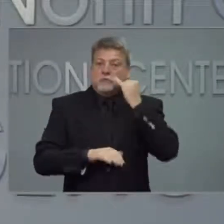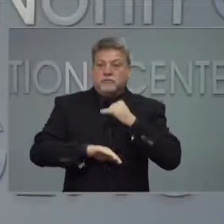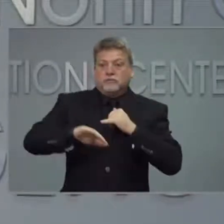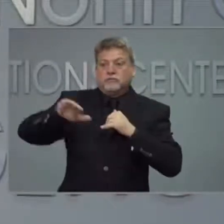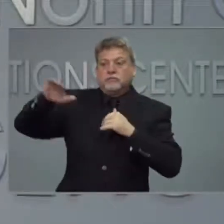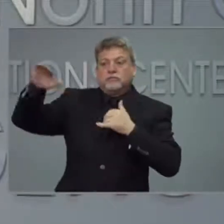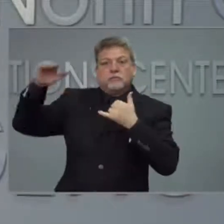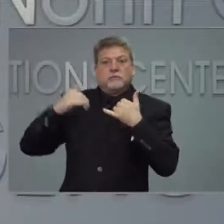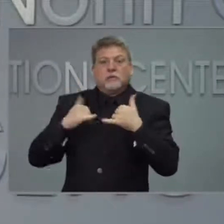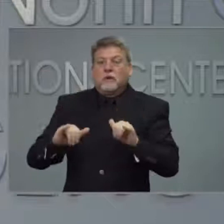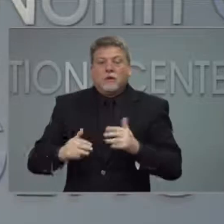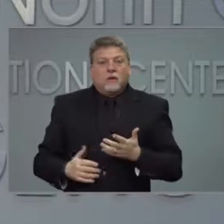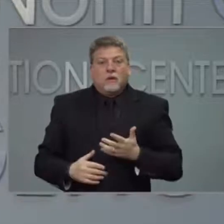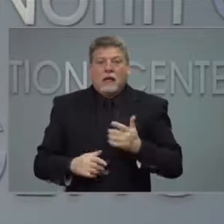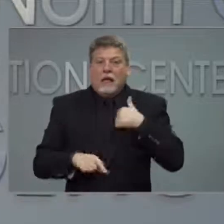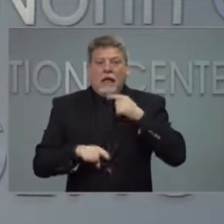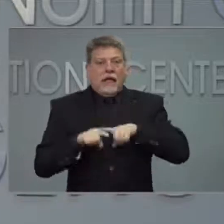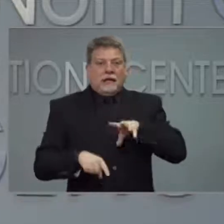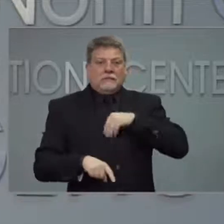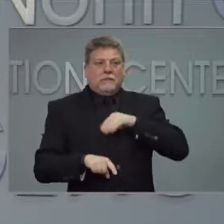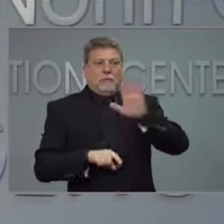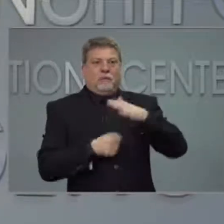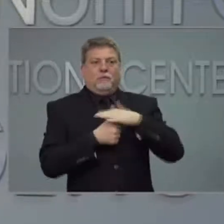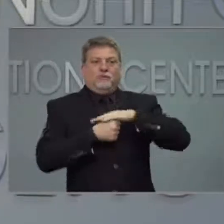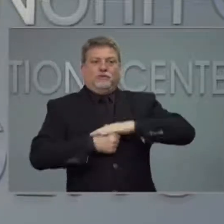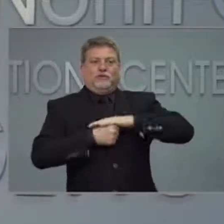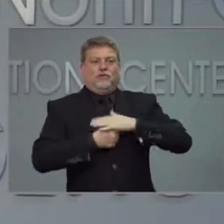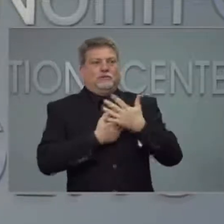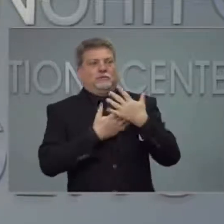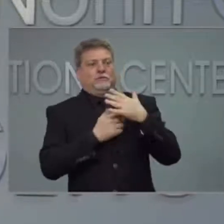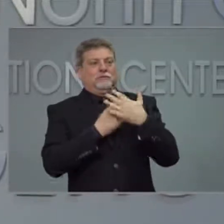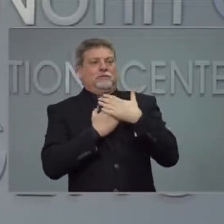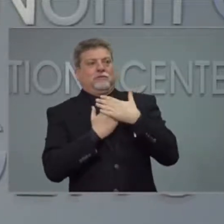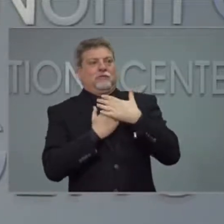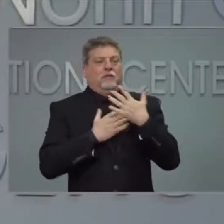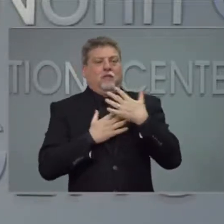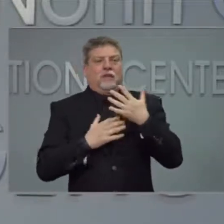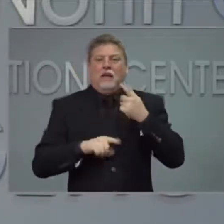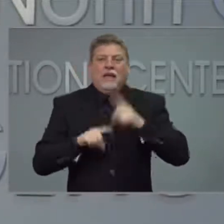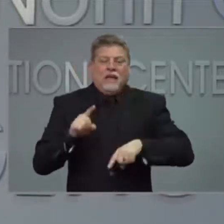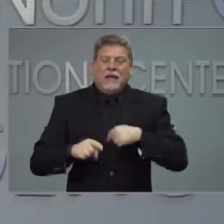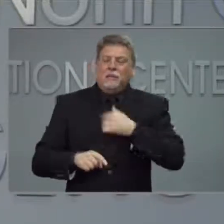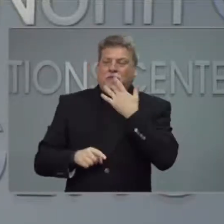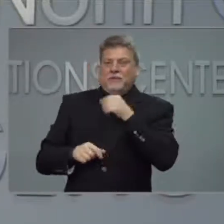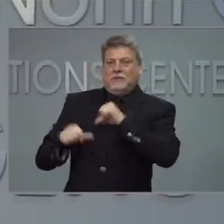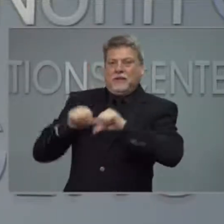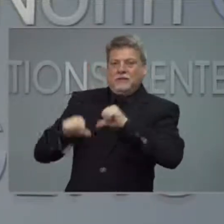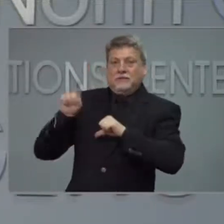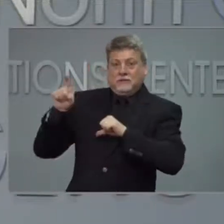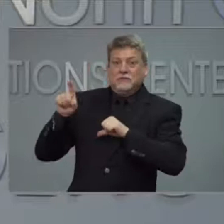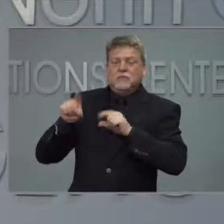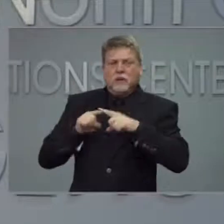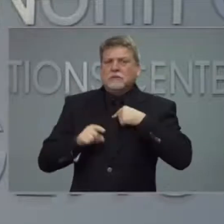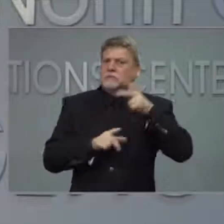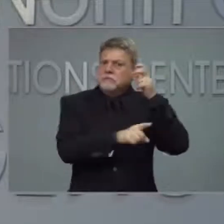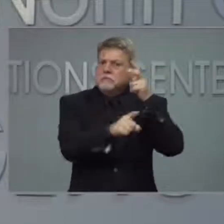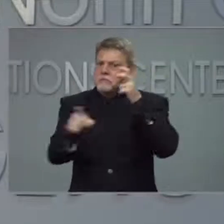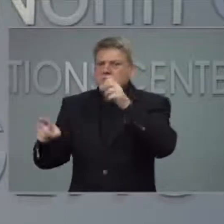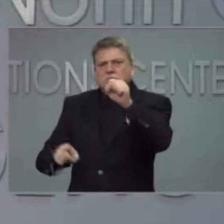or anybody else. We are sticking to the science and the health data and have done that from day one and are going to continue to do it.